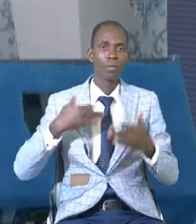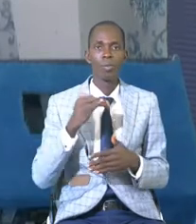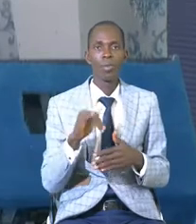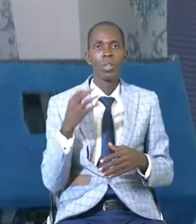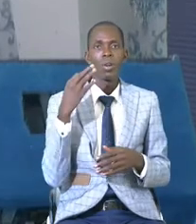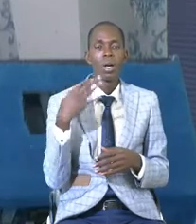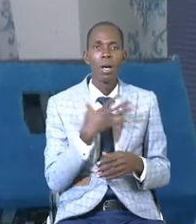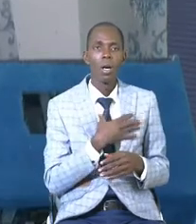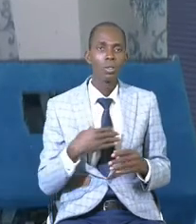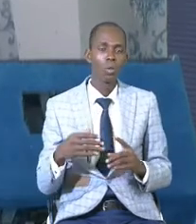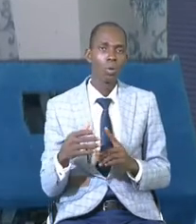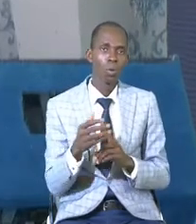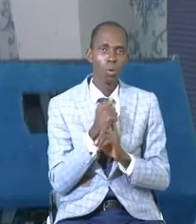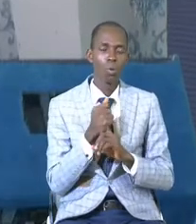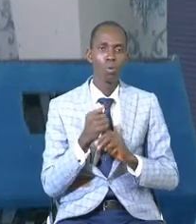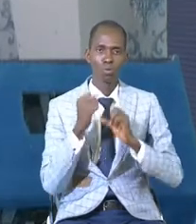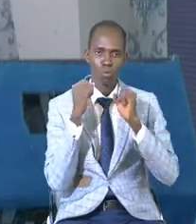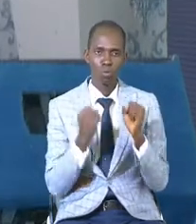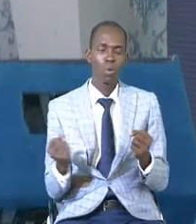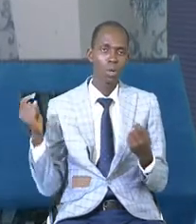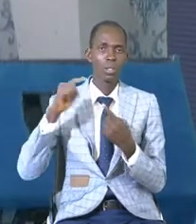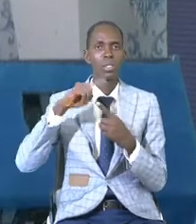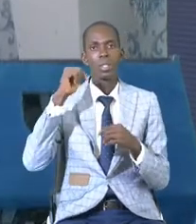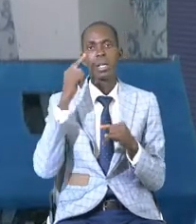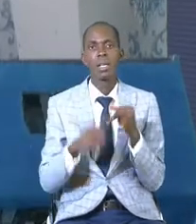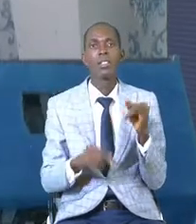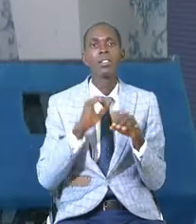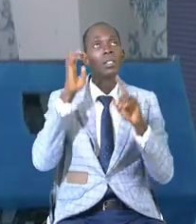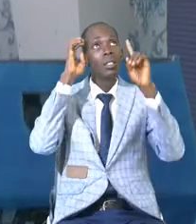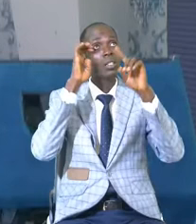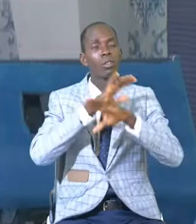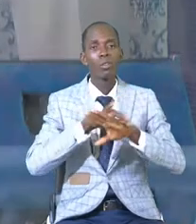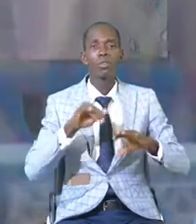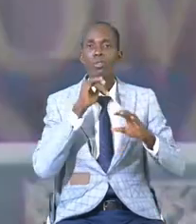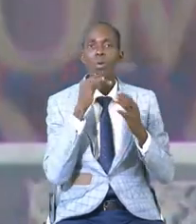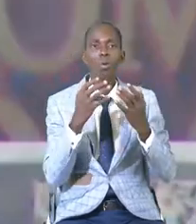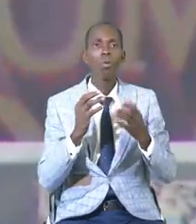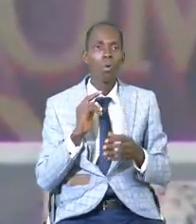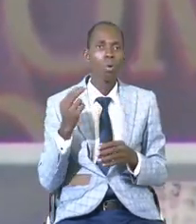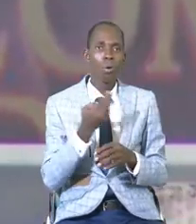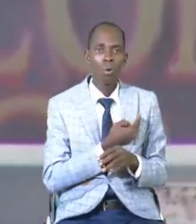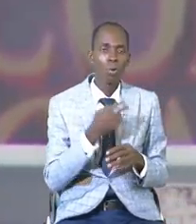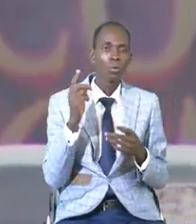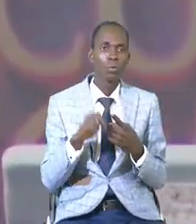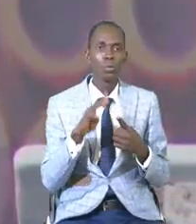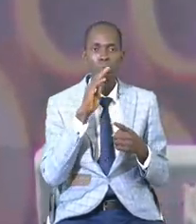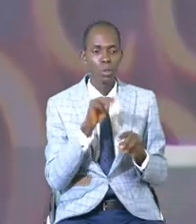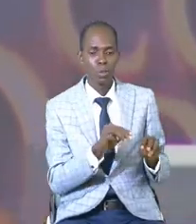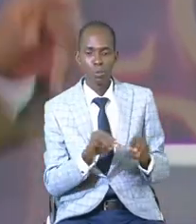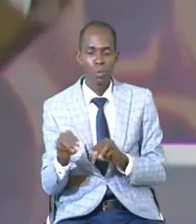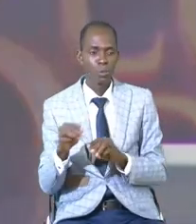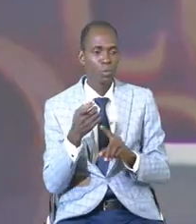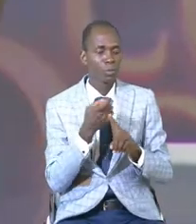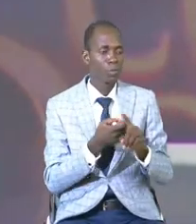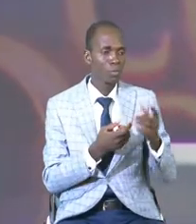firm until the end, it doesn't want us oscillating between the